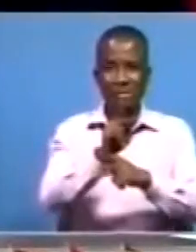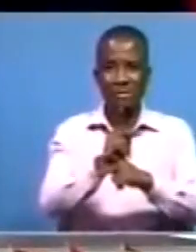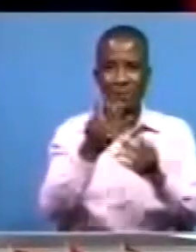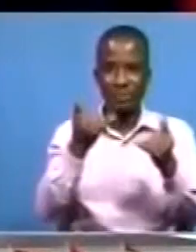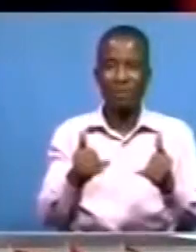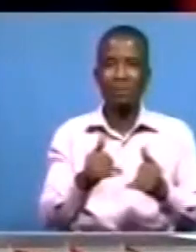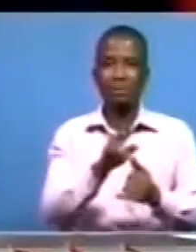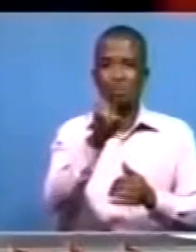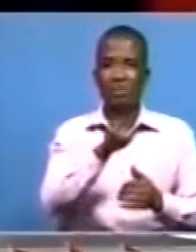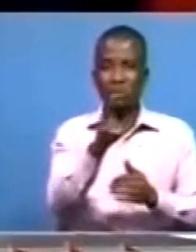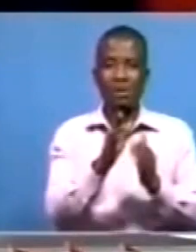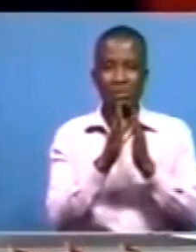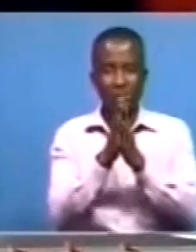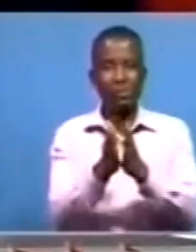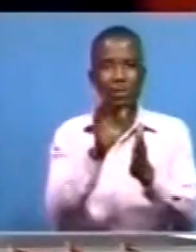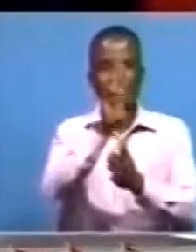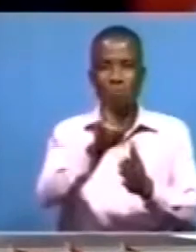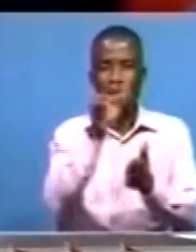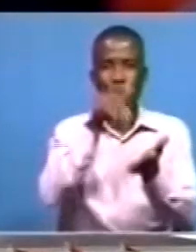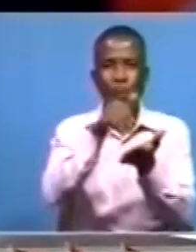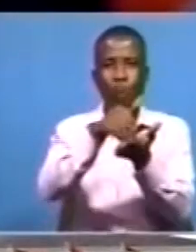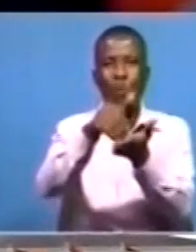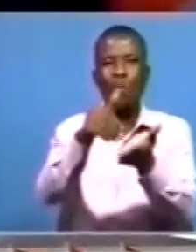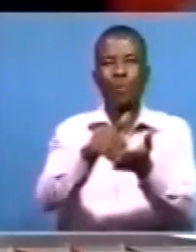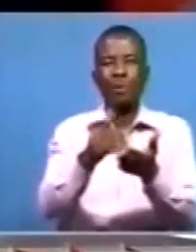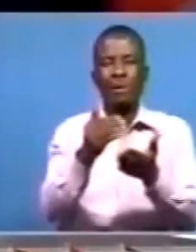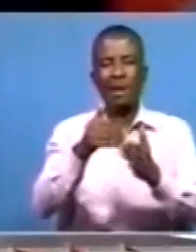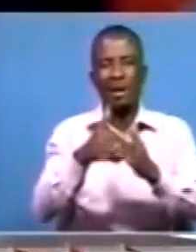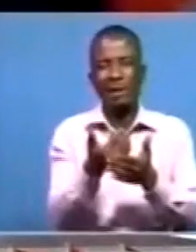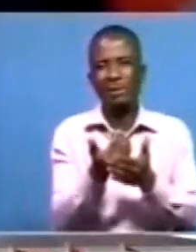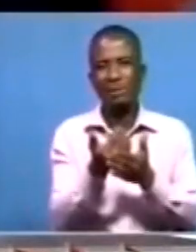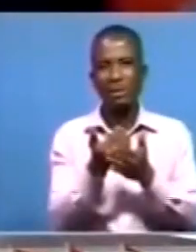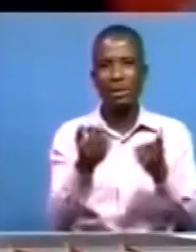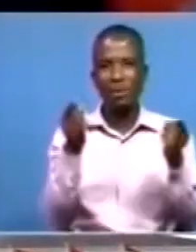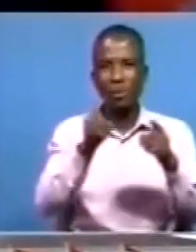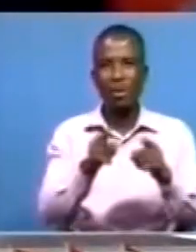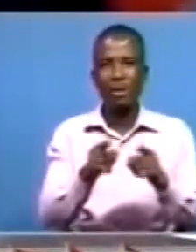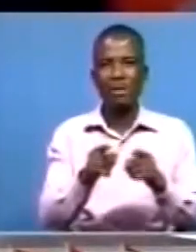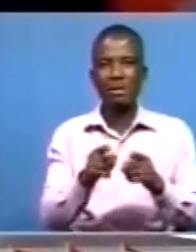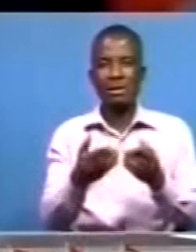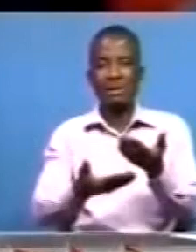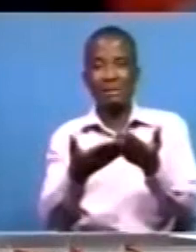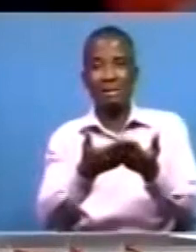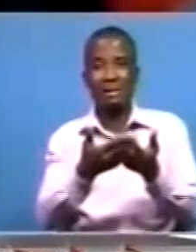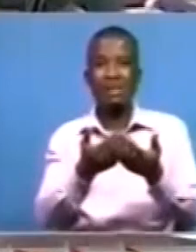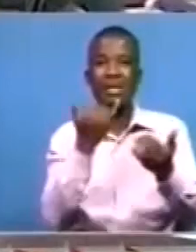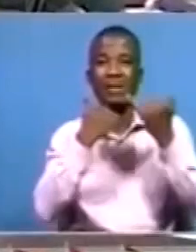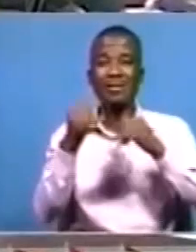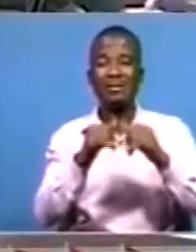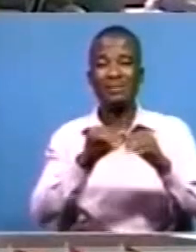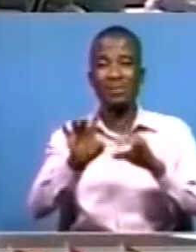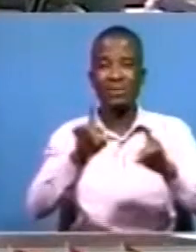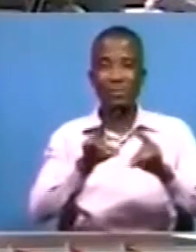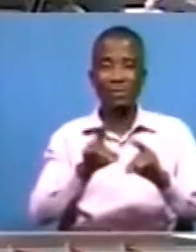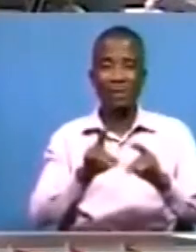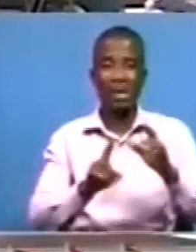reserve to be prayed in aid in exceptional situations when a fundamental and basic